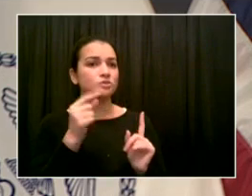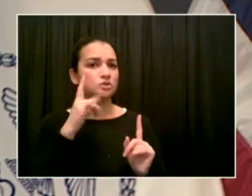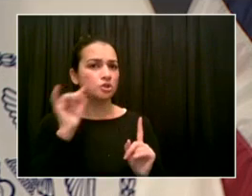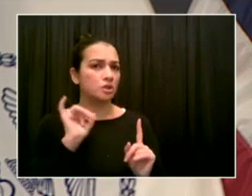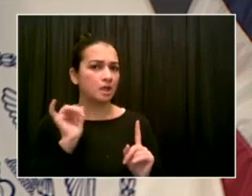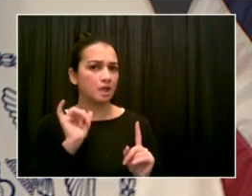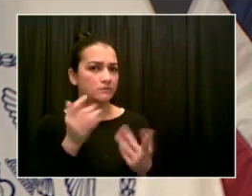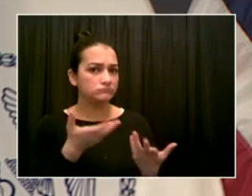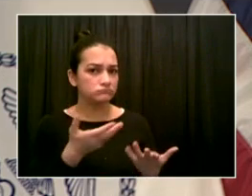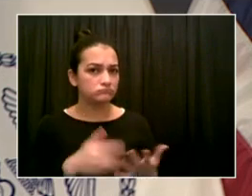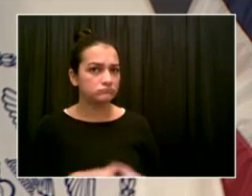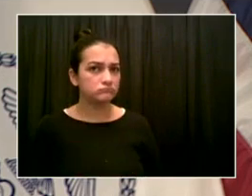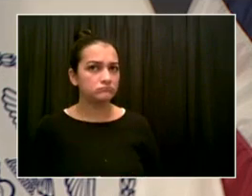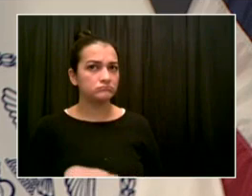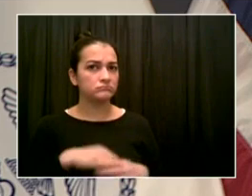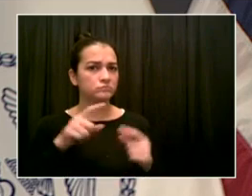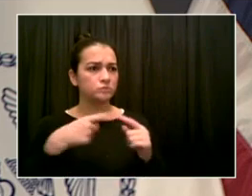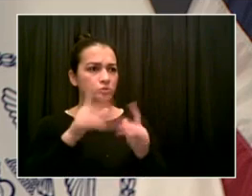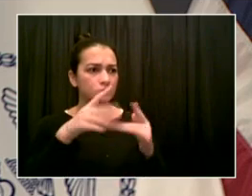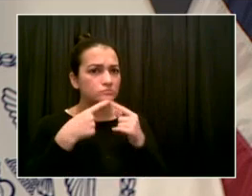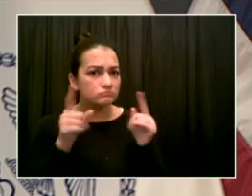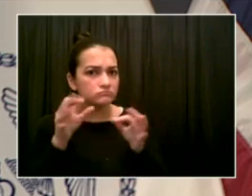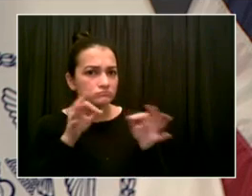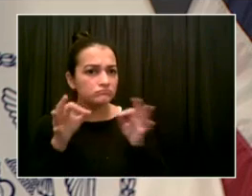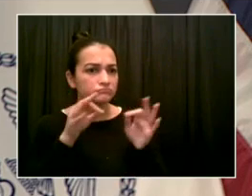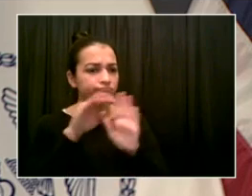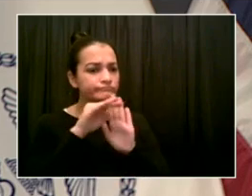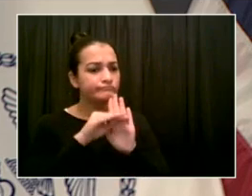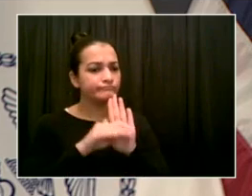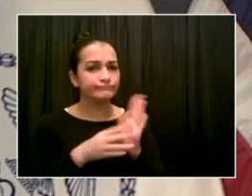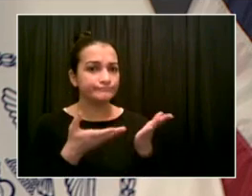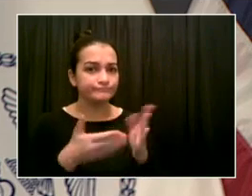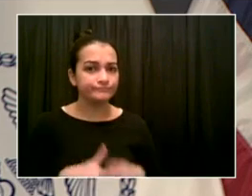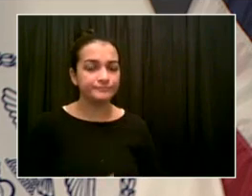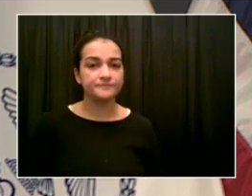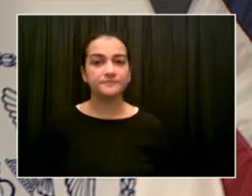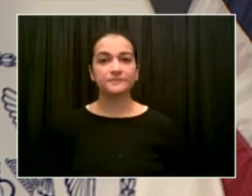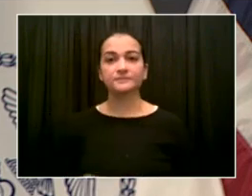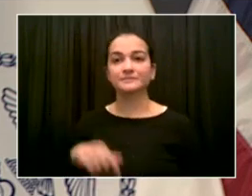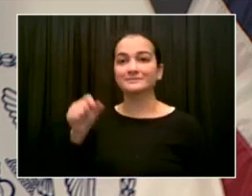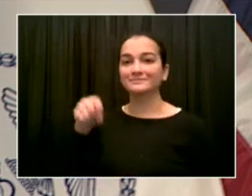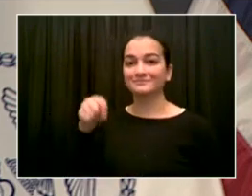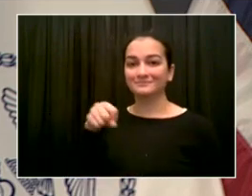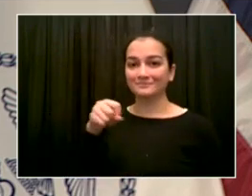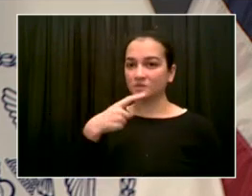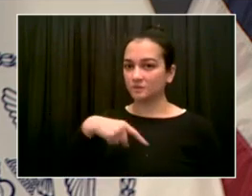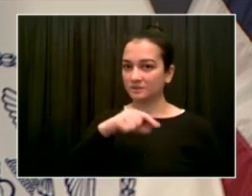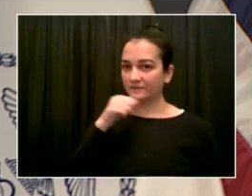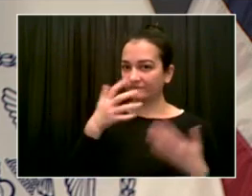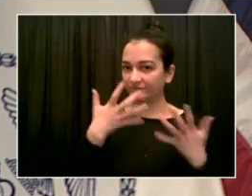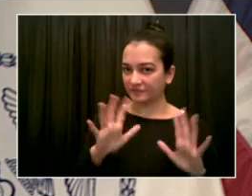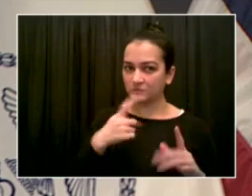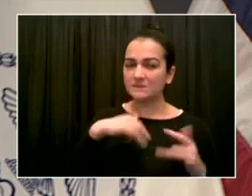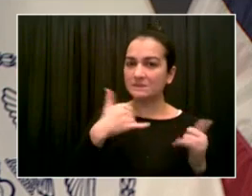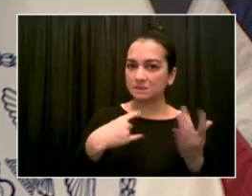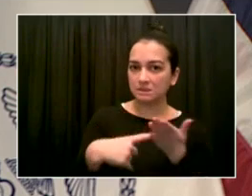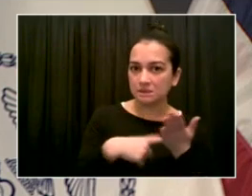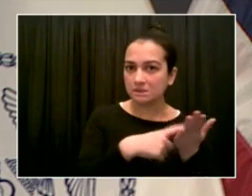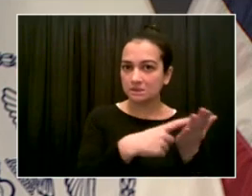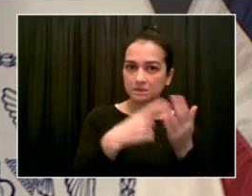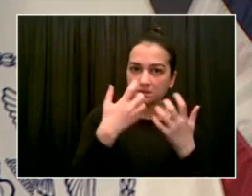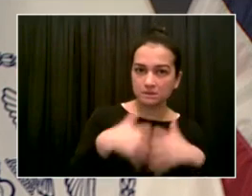few weeks, get those rules clear for people. That's something we're committed to doing.